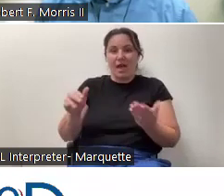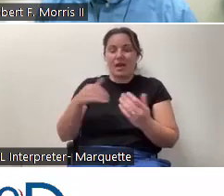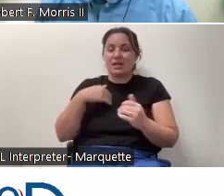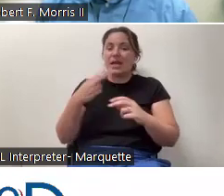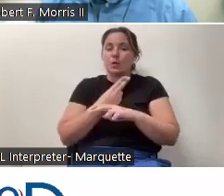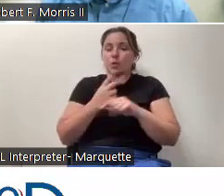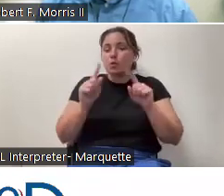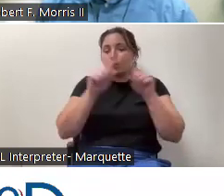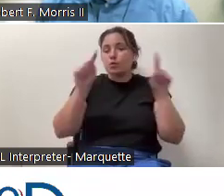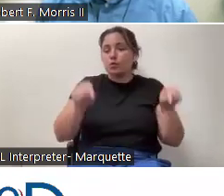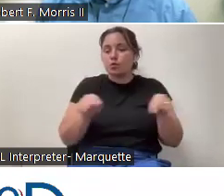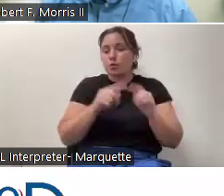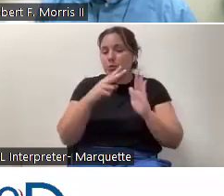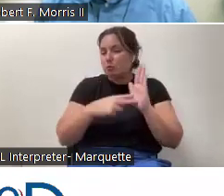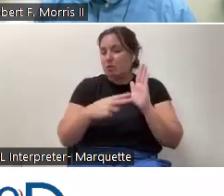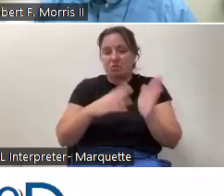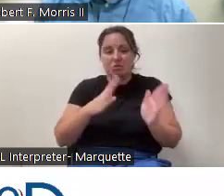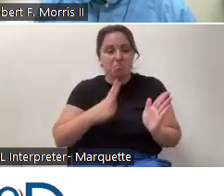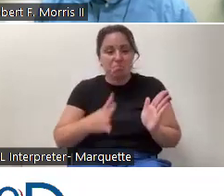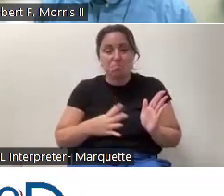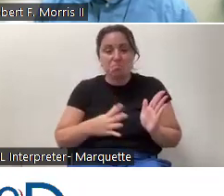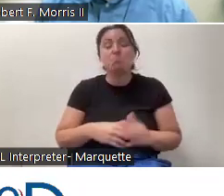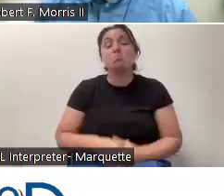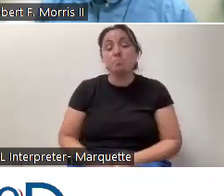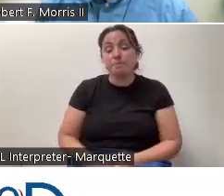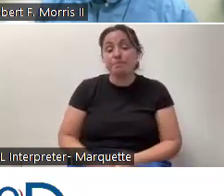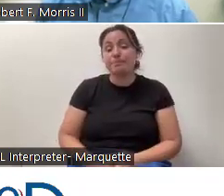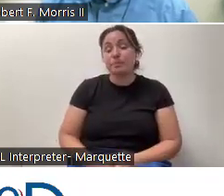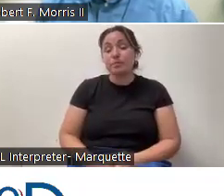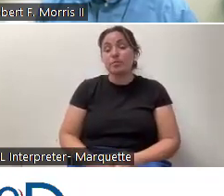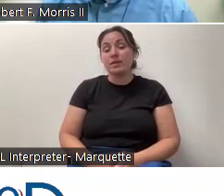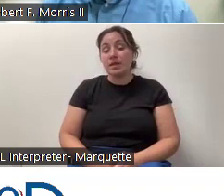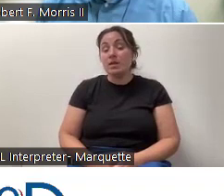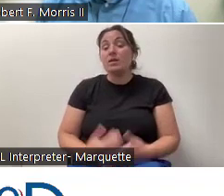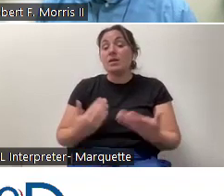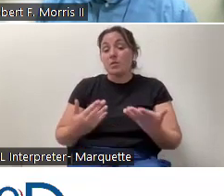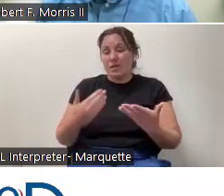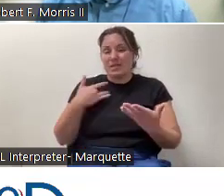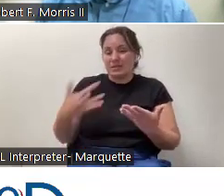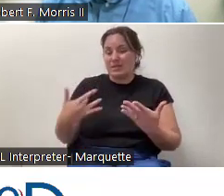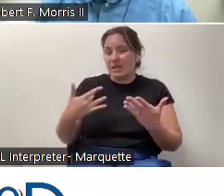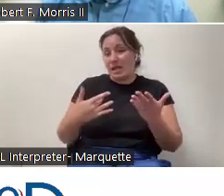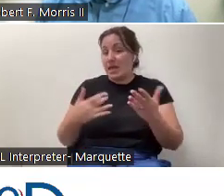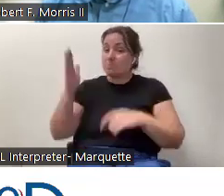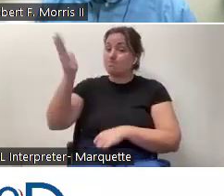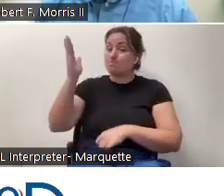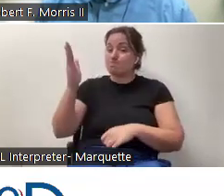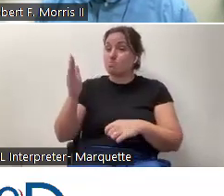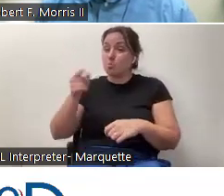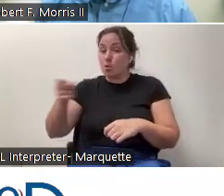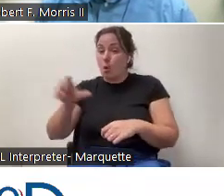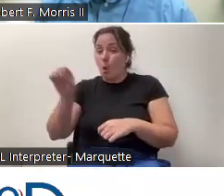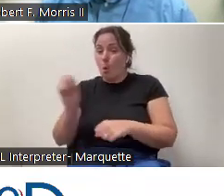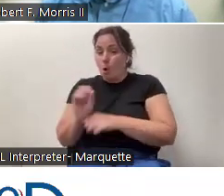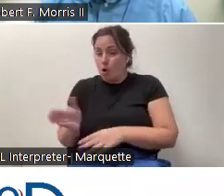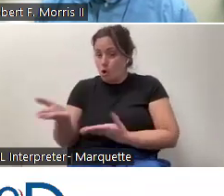readers. And so we've done these presentations to our coworkers within the workforce and given